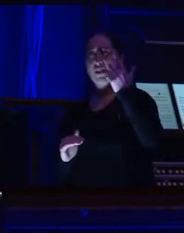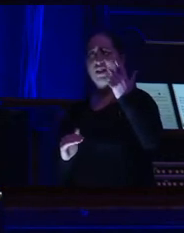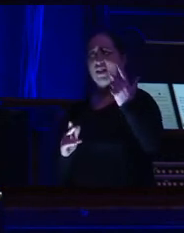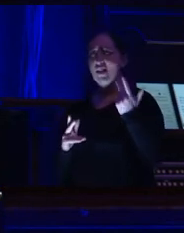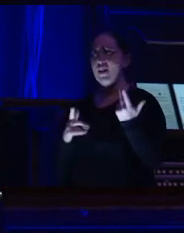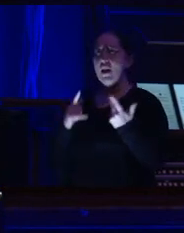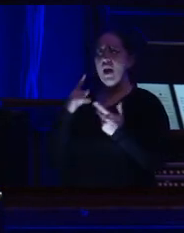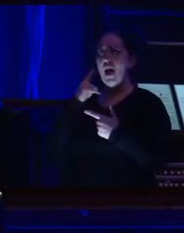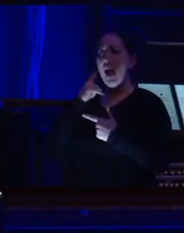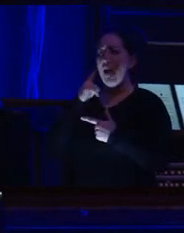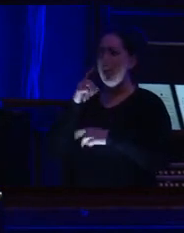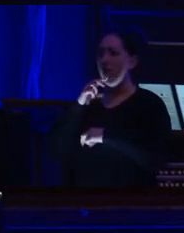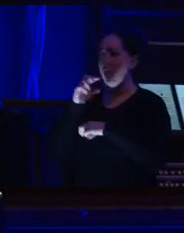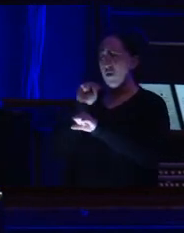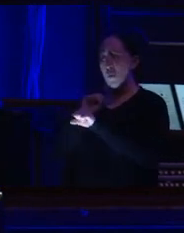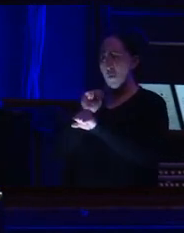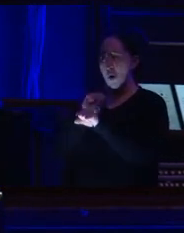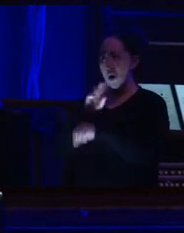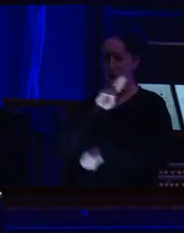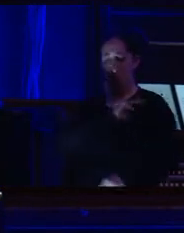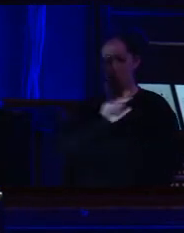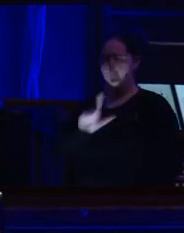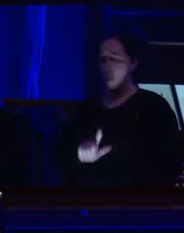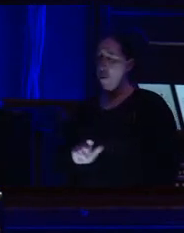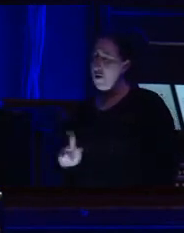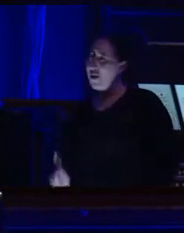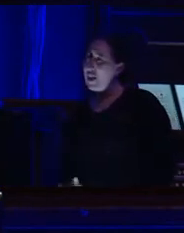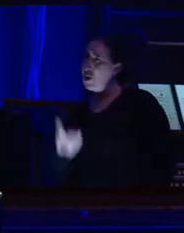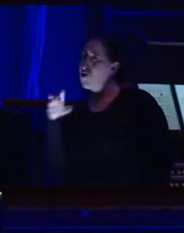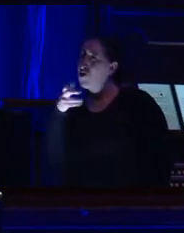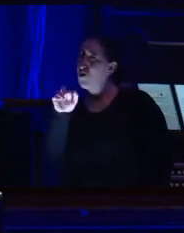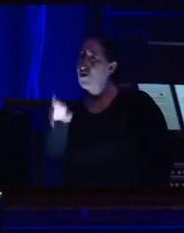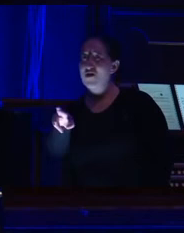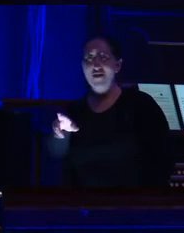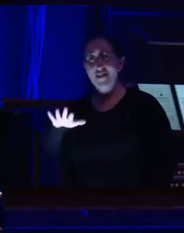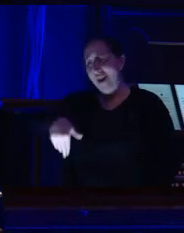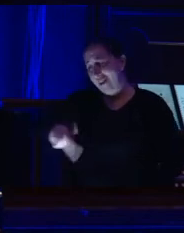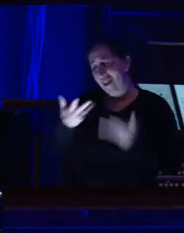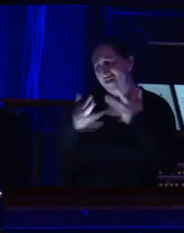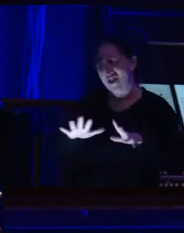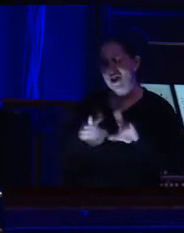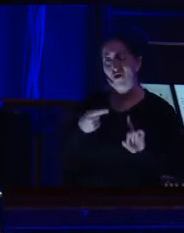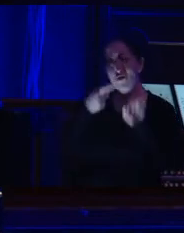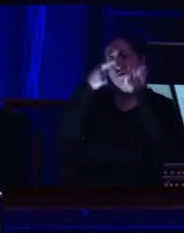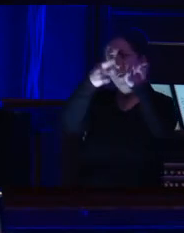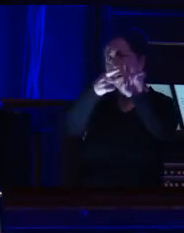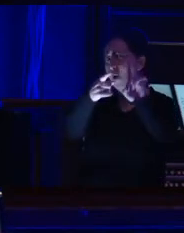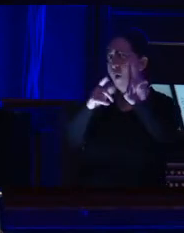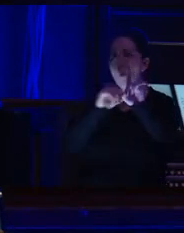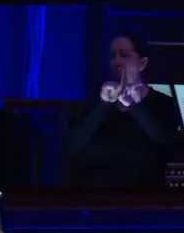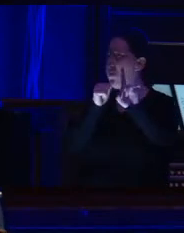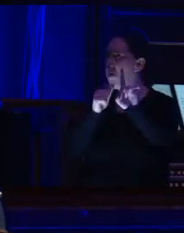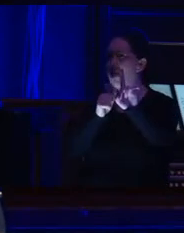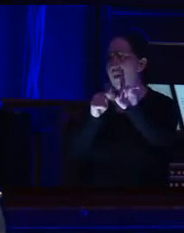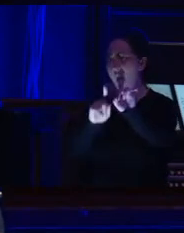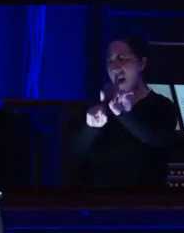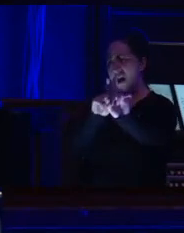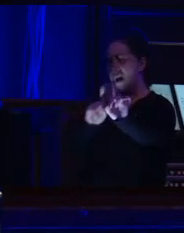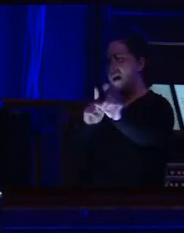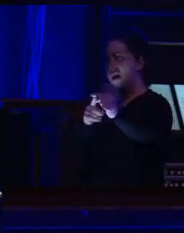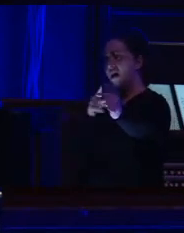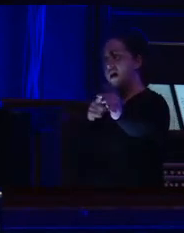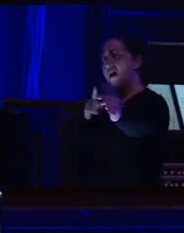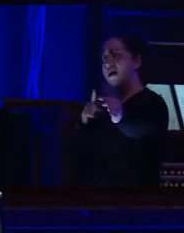to the unfinished work of Martin Luther King Jr., we cannot, we will not falter in that task